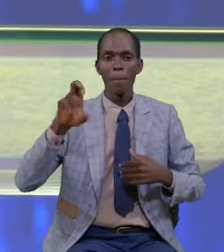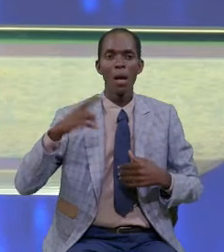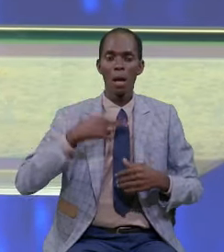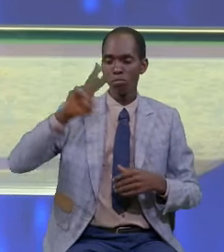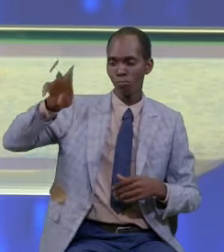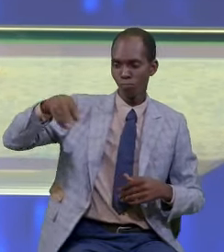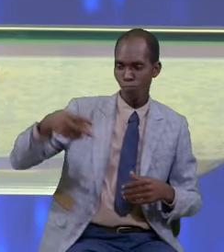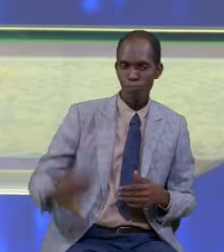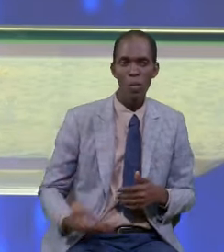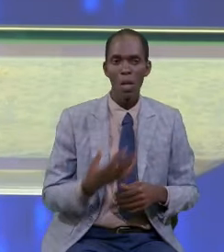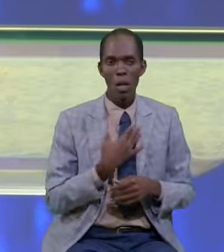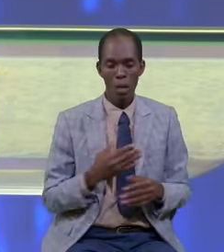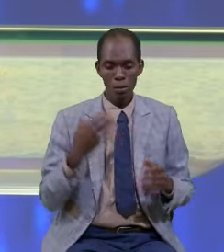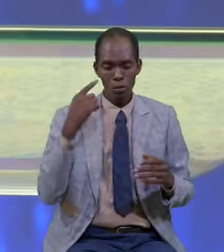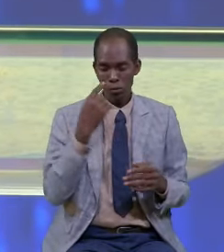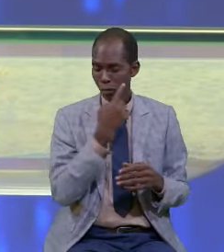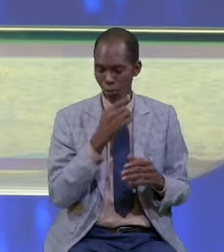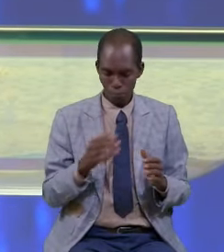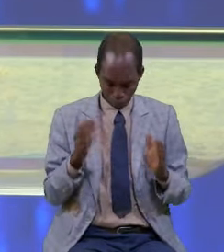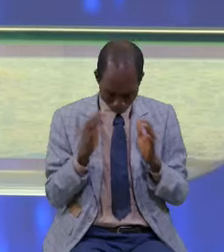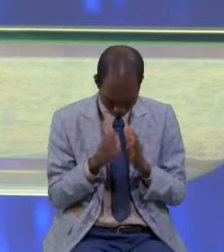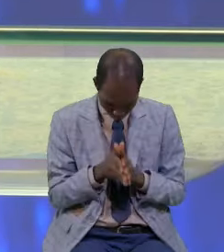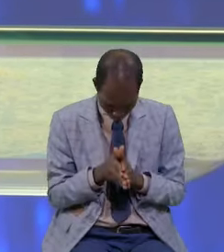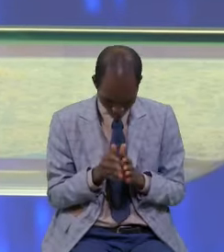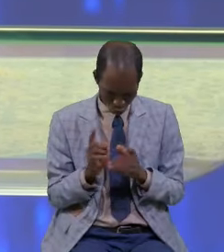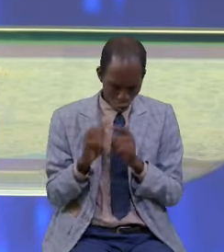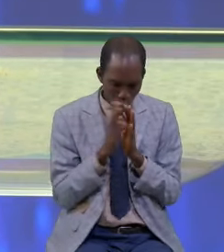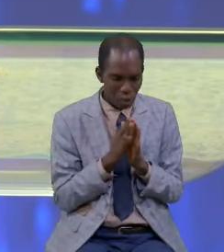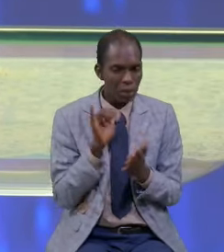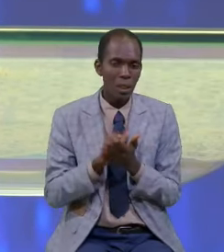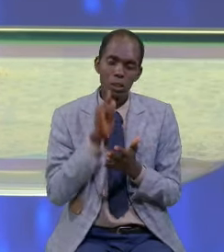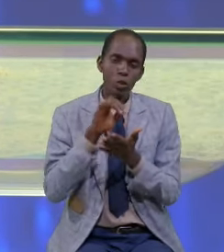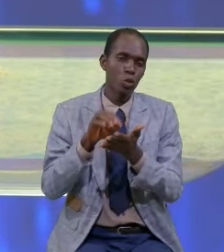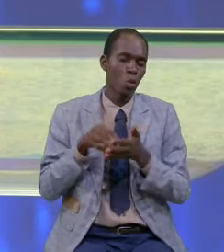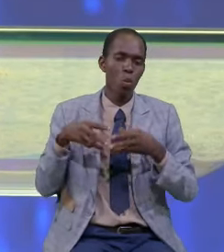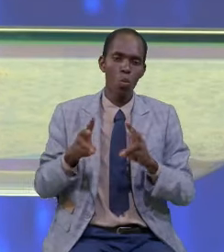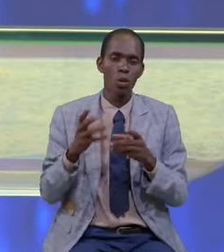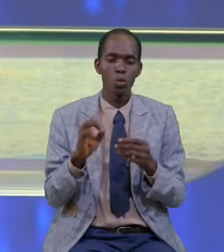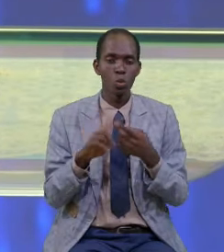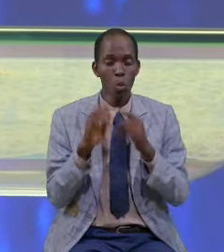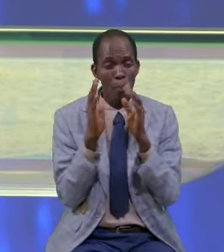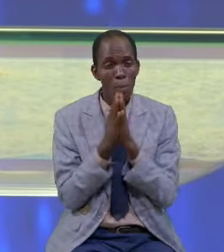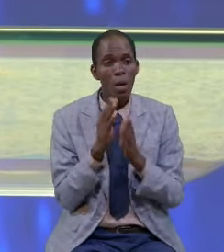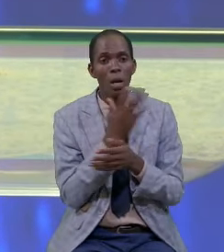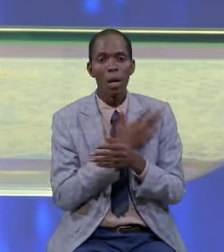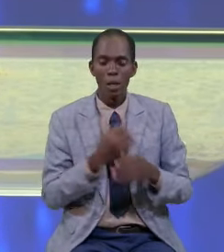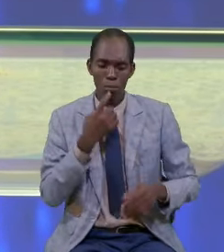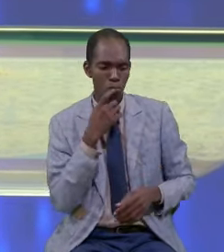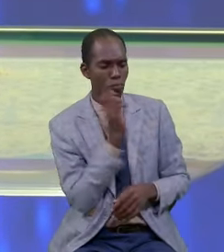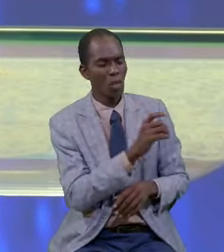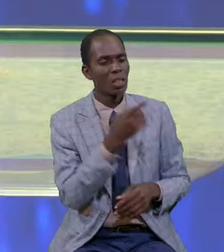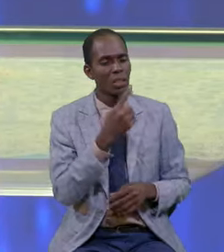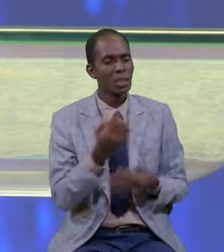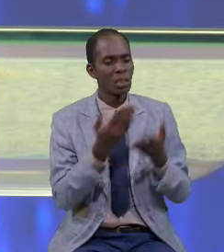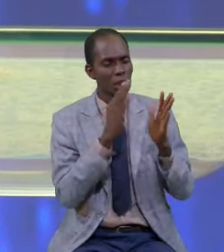between his knees. Was actually praying, that was his posture. And said unto his servant, go up now and